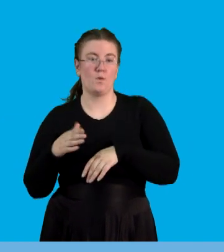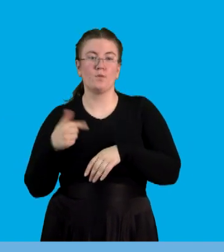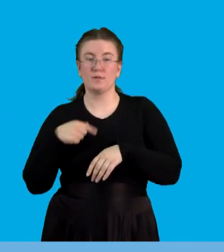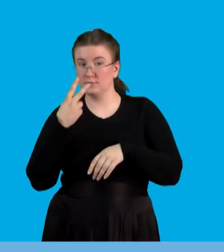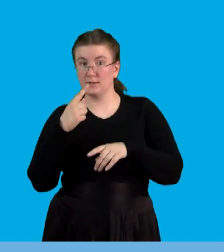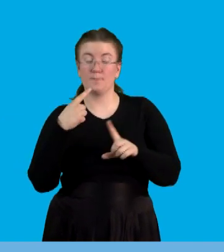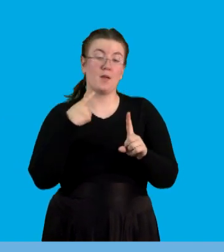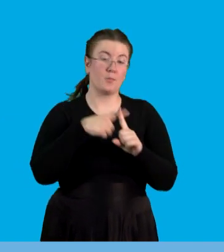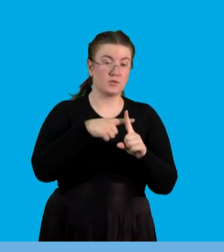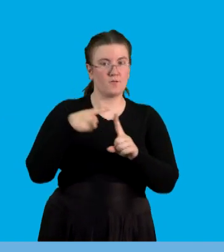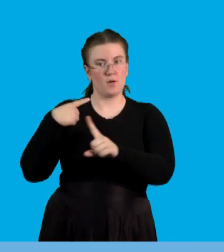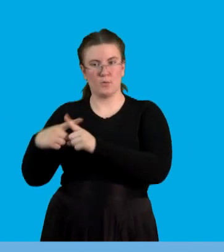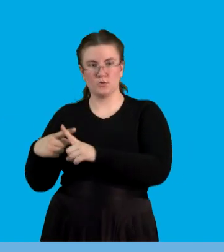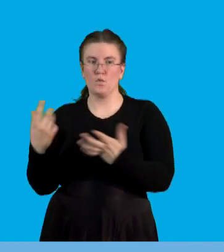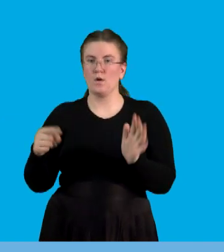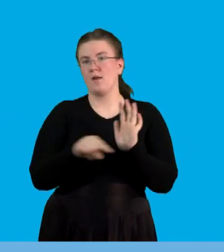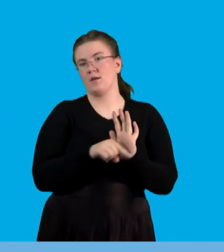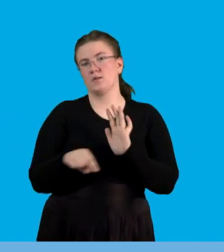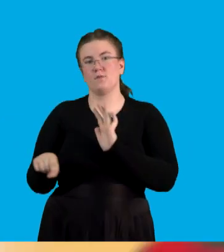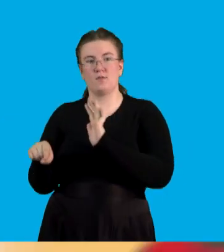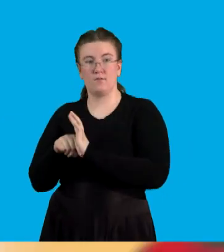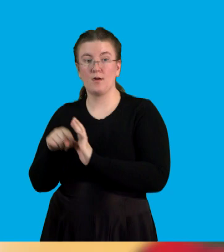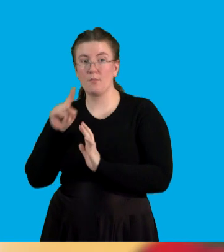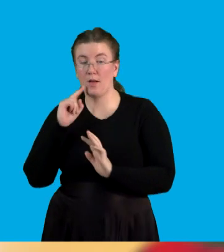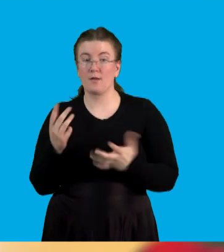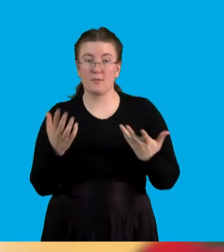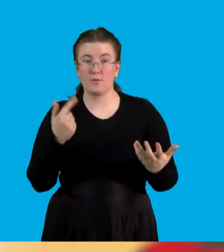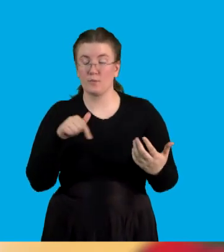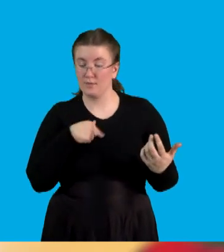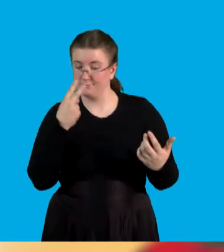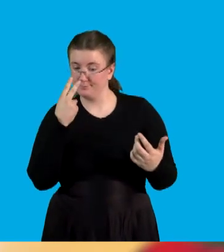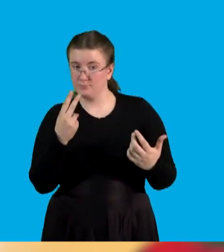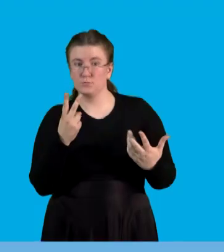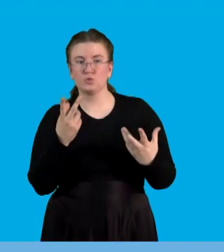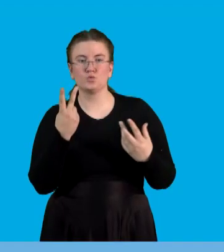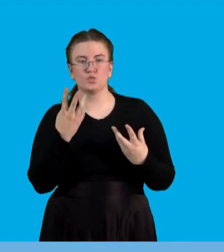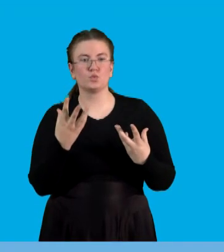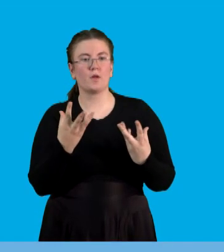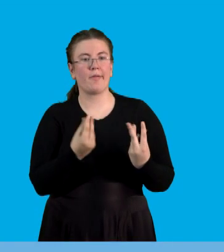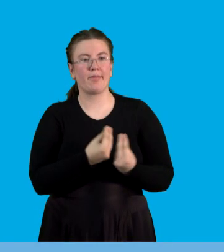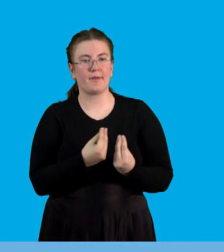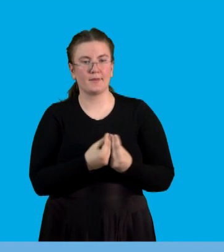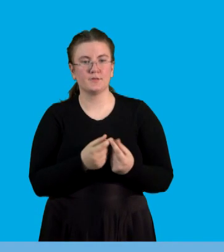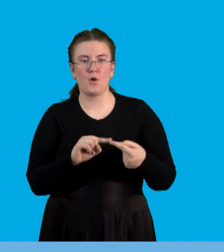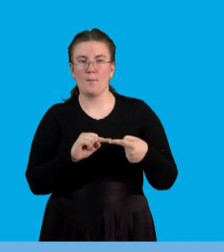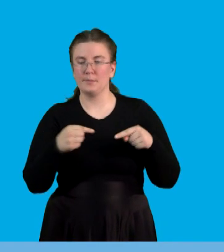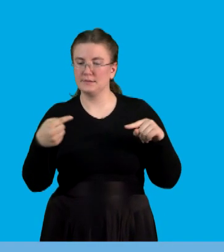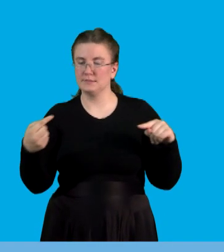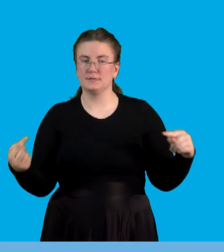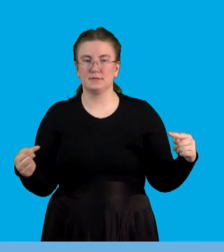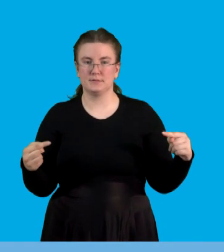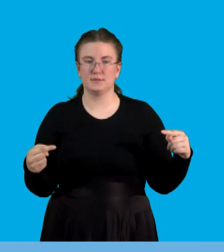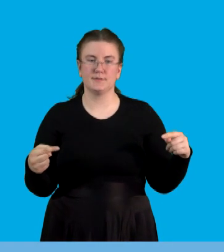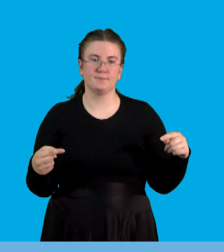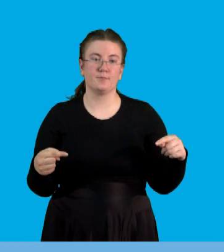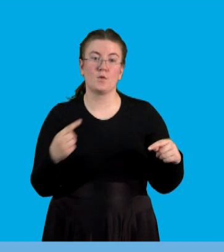a positive and a positive, or looking at a negative and a negative. However, when looking at two oppositely